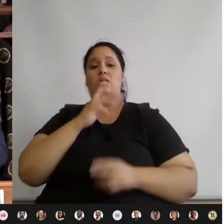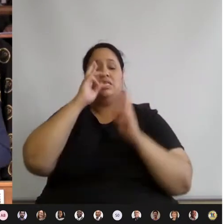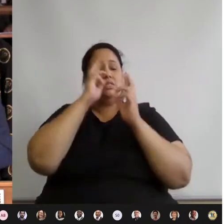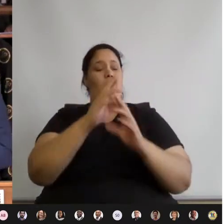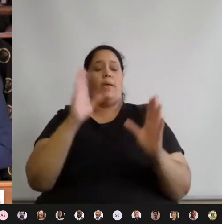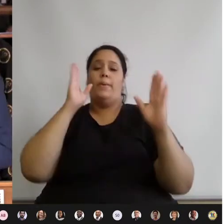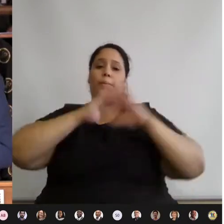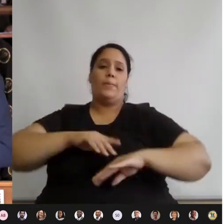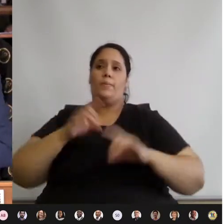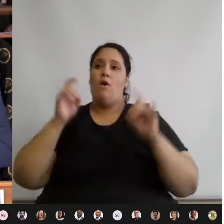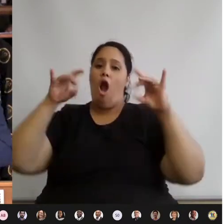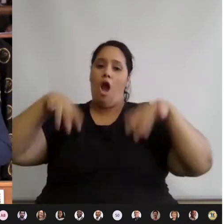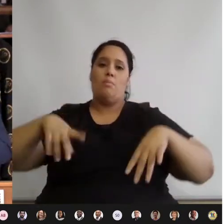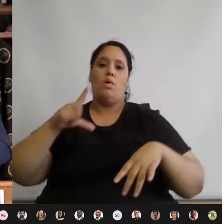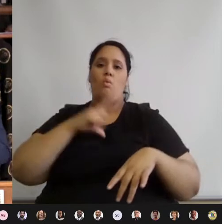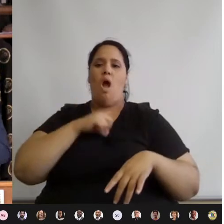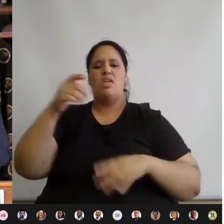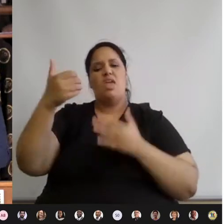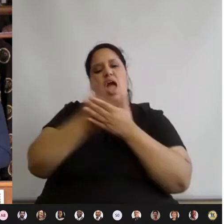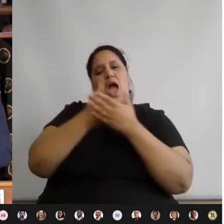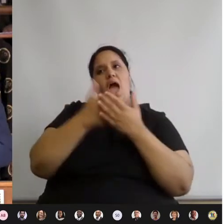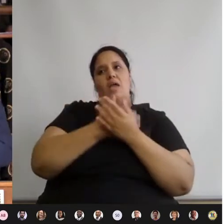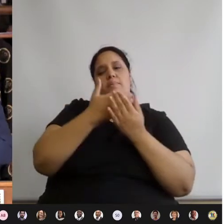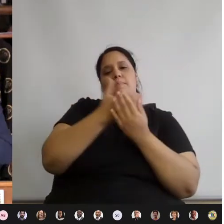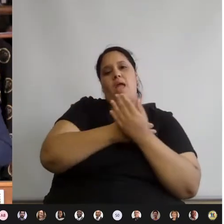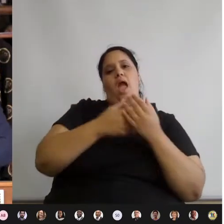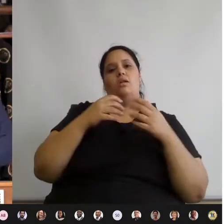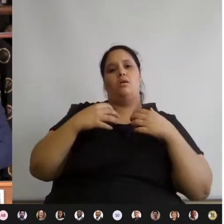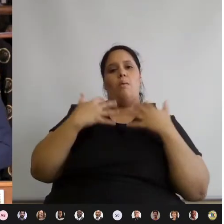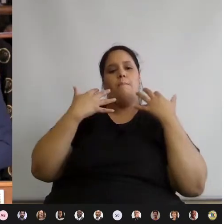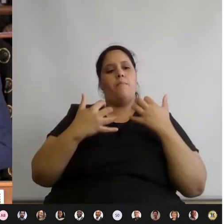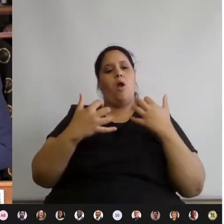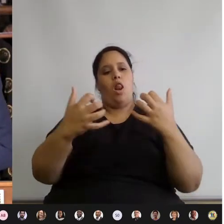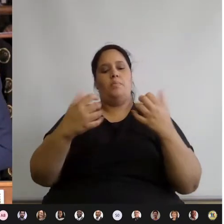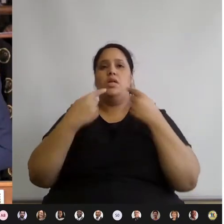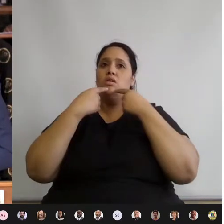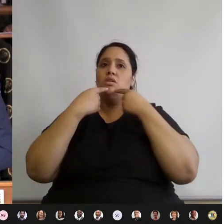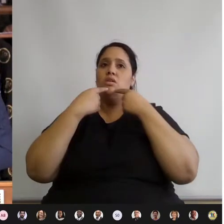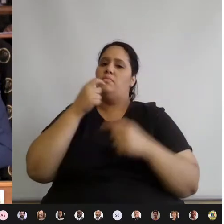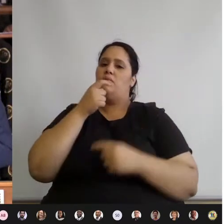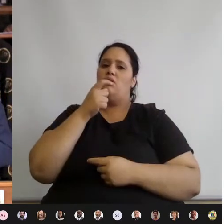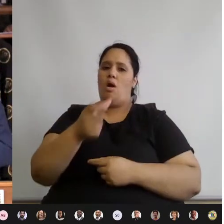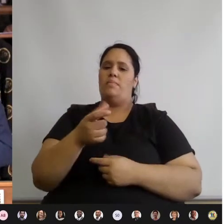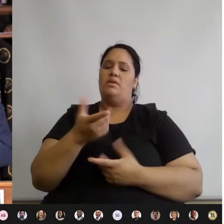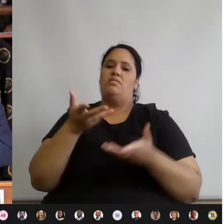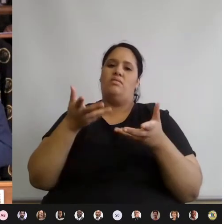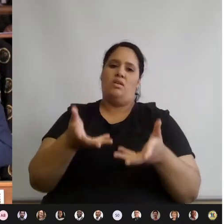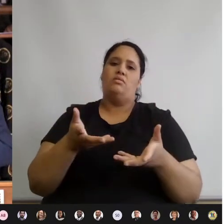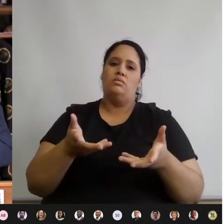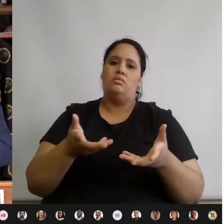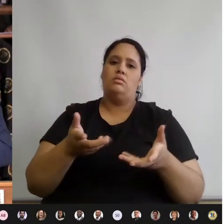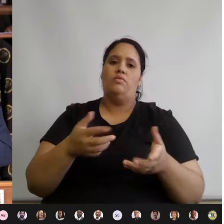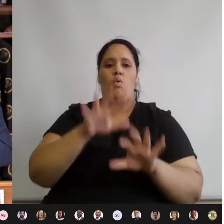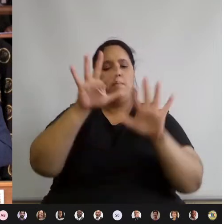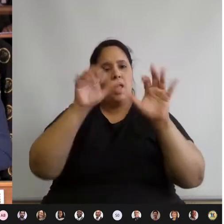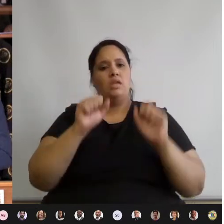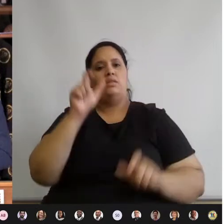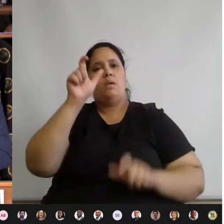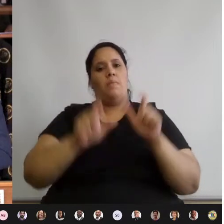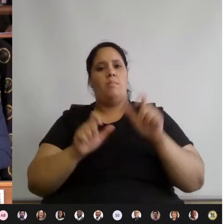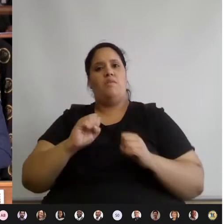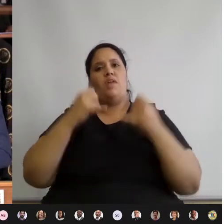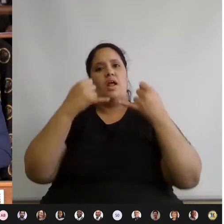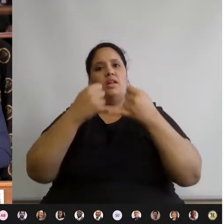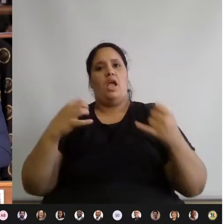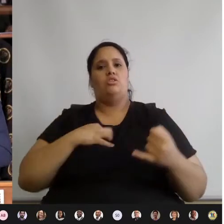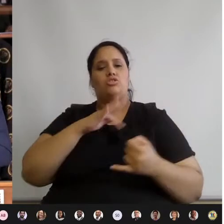hide behind privilege in a parliament and make such an insult to these amazing people, these frontline workers